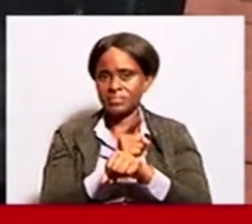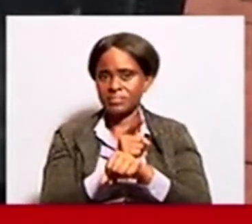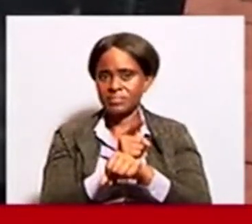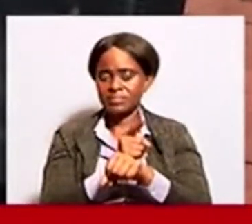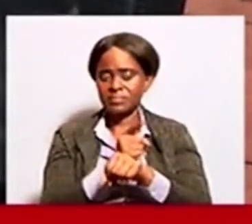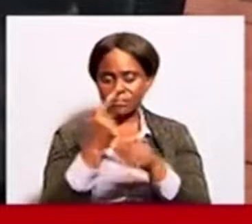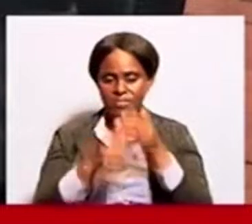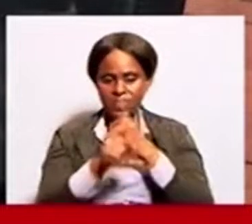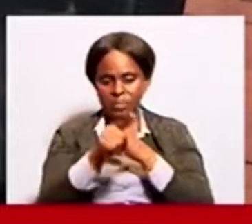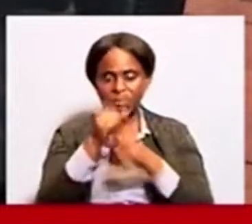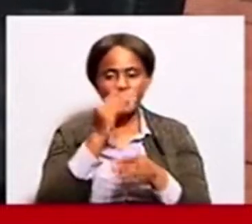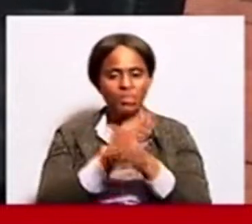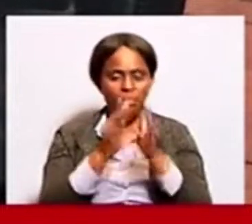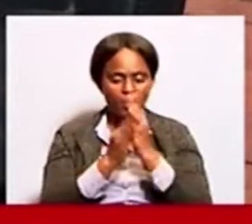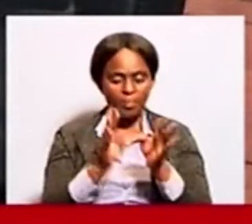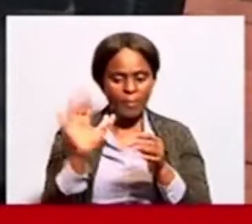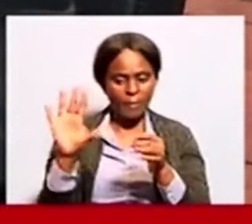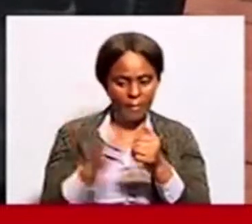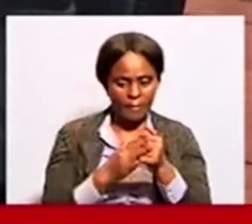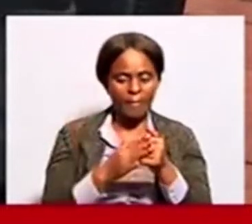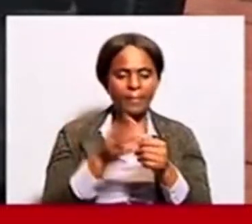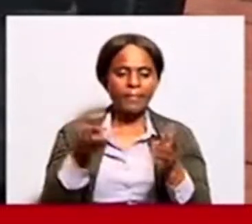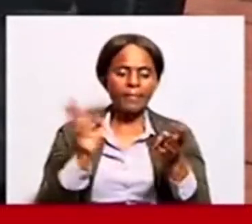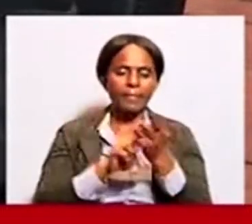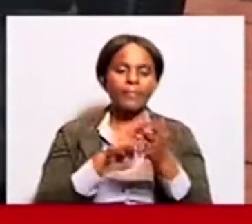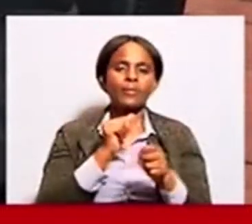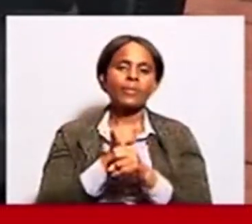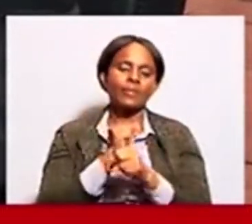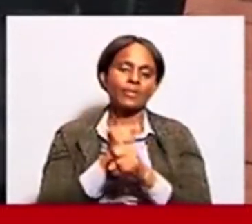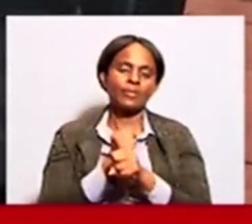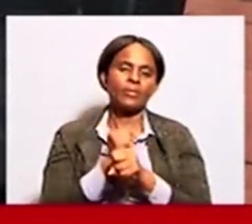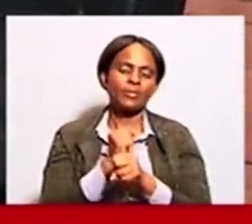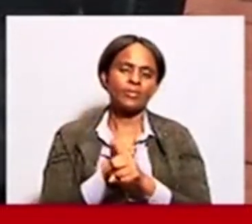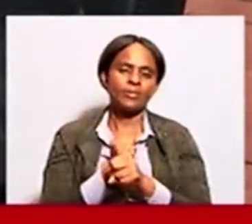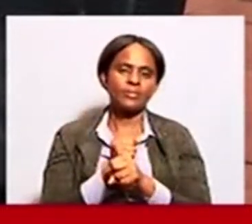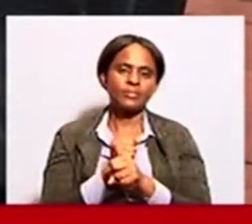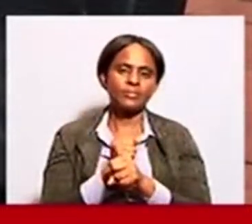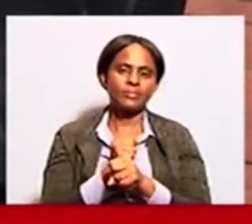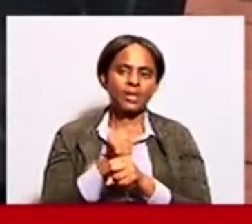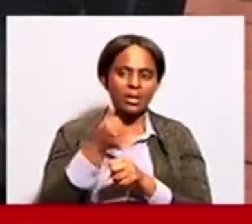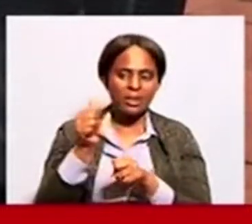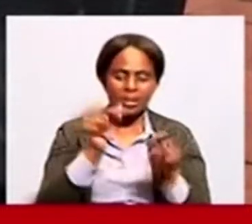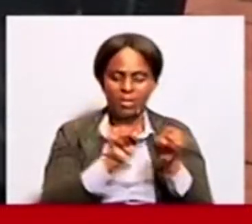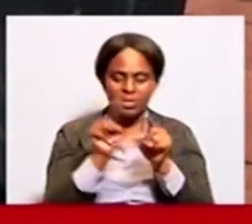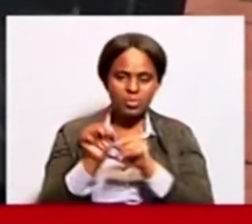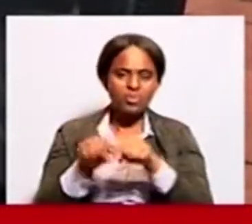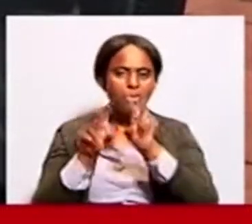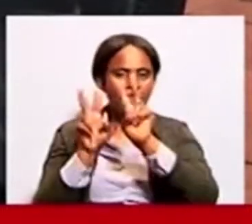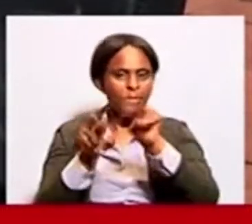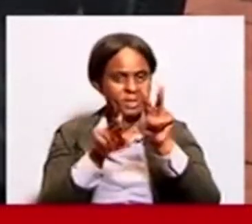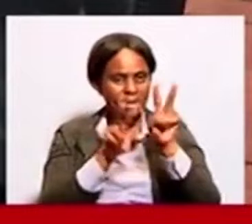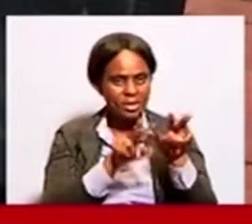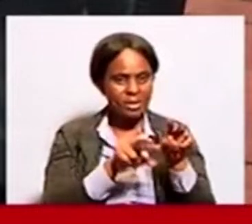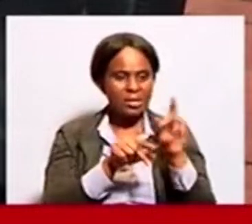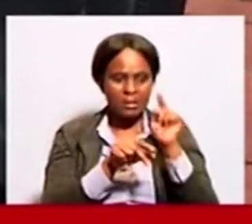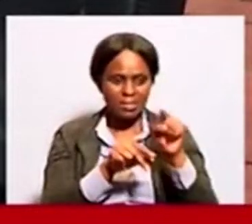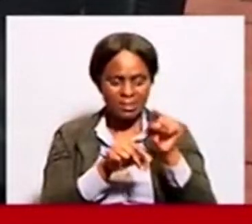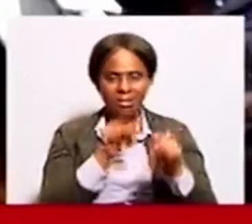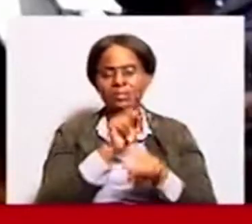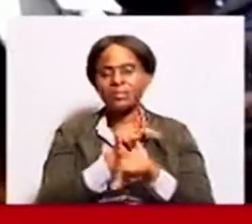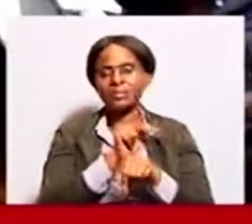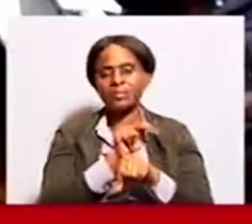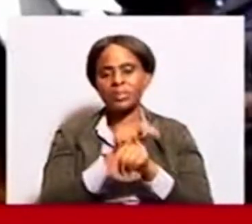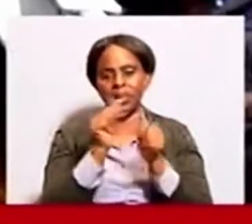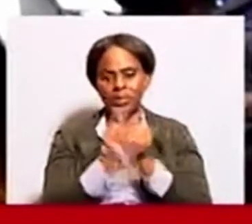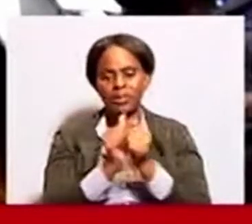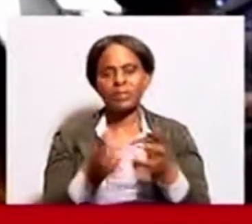that contractor to come and redo the works? Were you also monitoring this project with